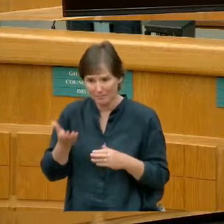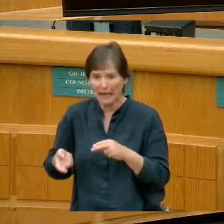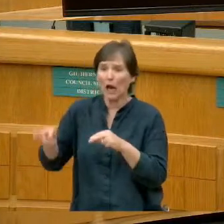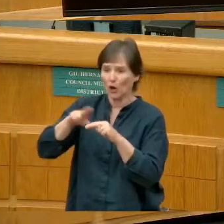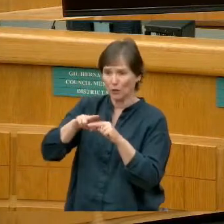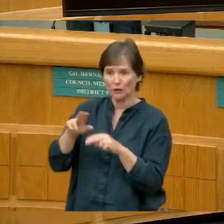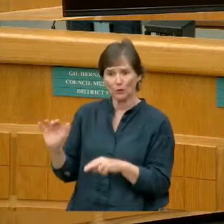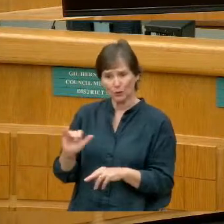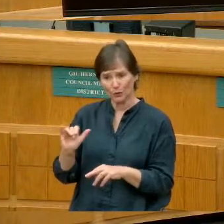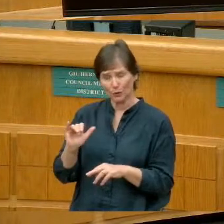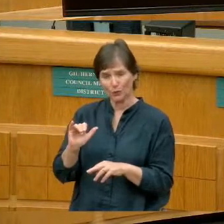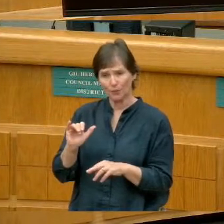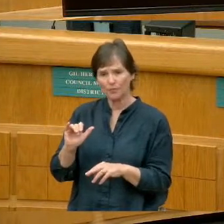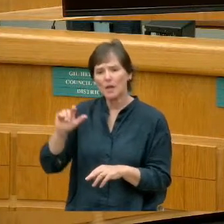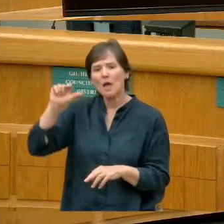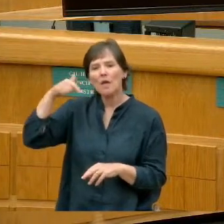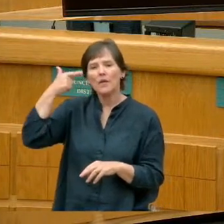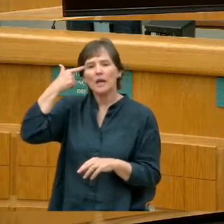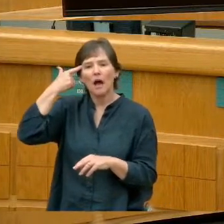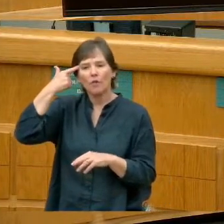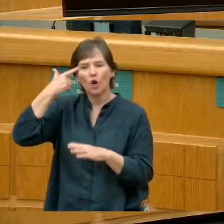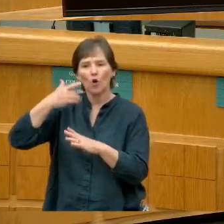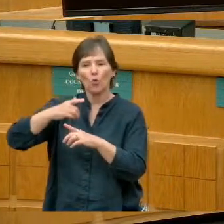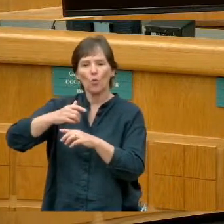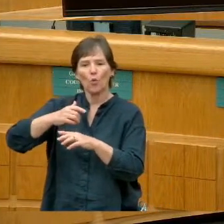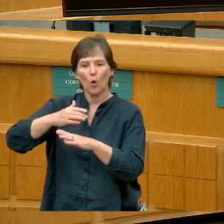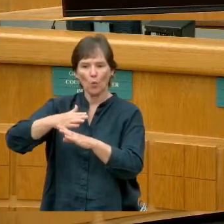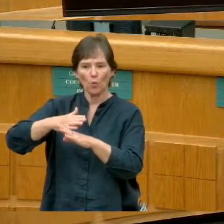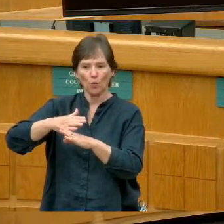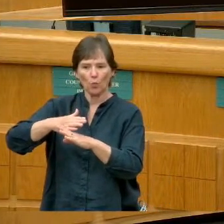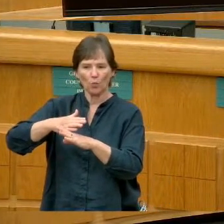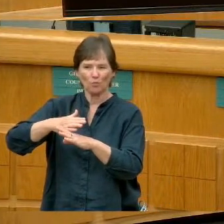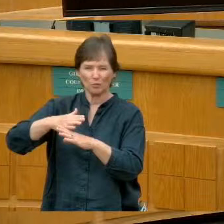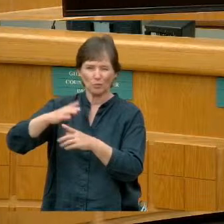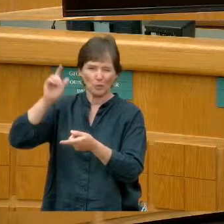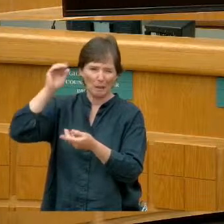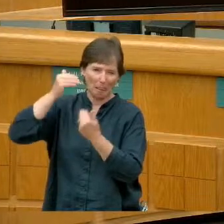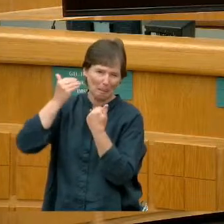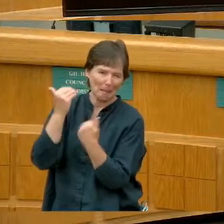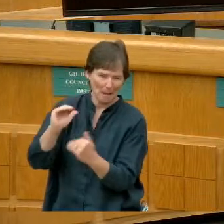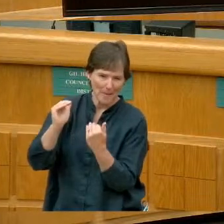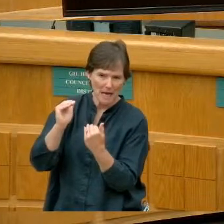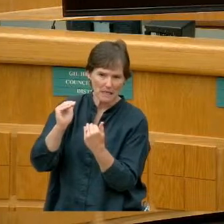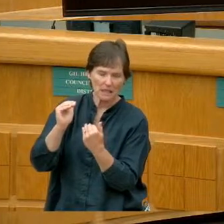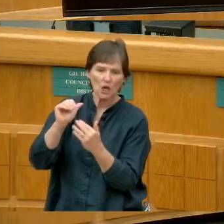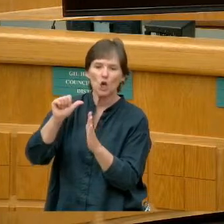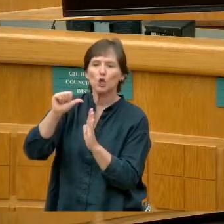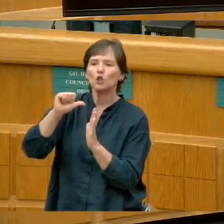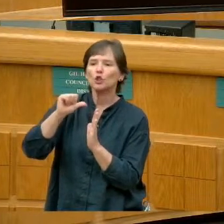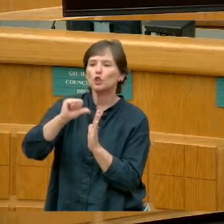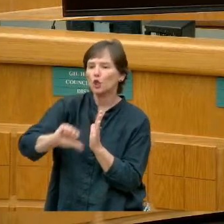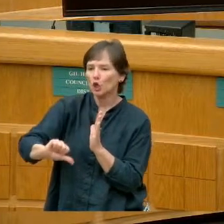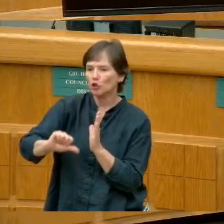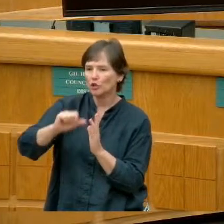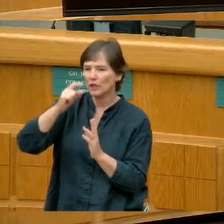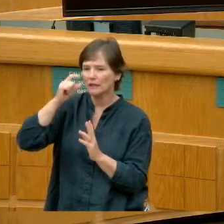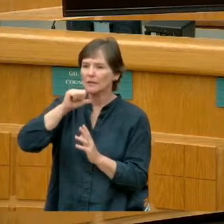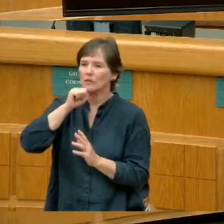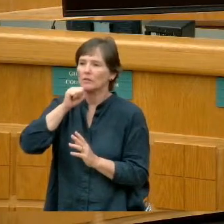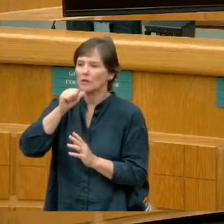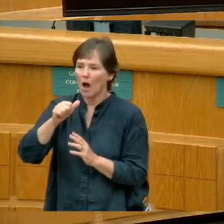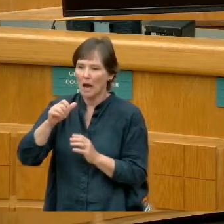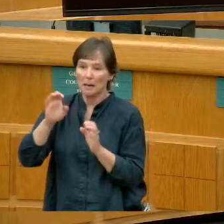on elective surgery is designed to make sure that we have capacity for essential surgery for our COVID-19 patients and